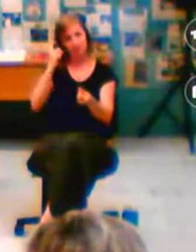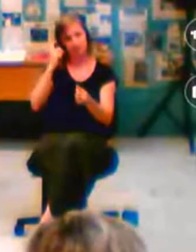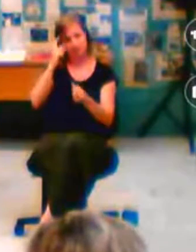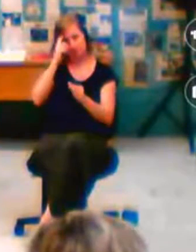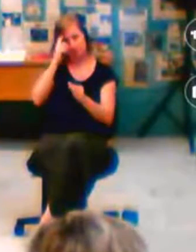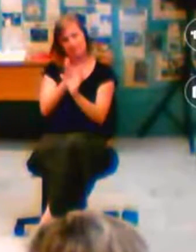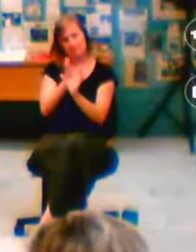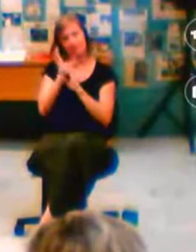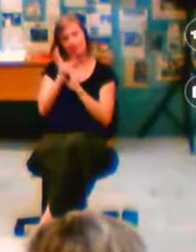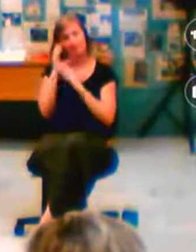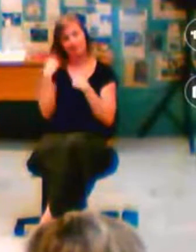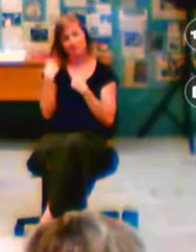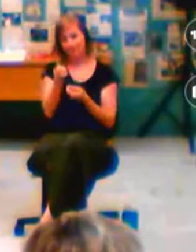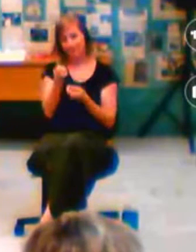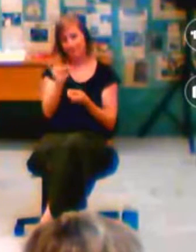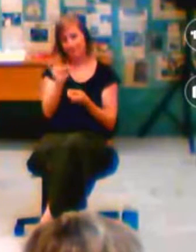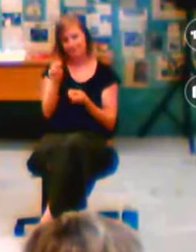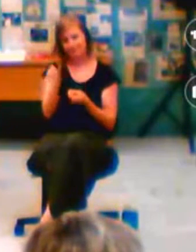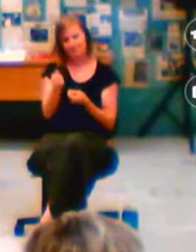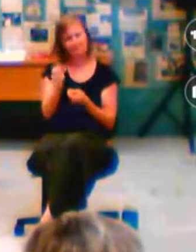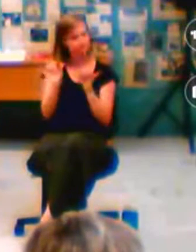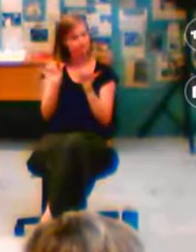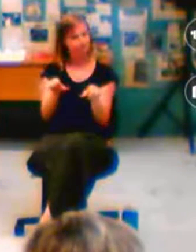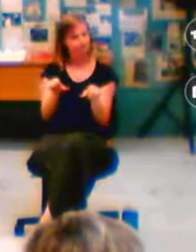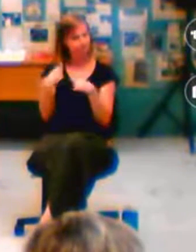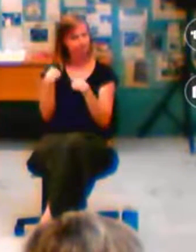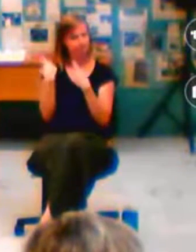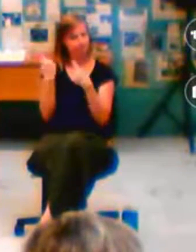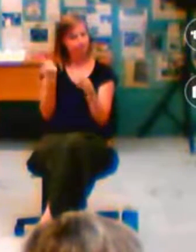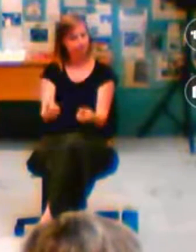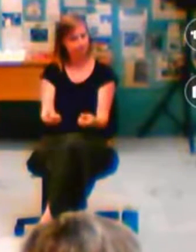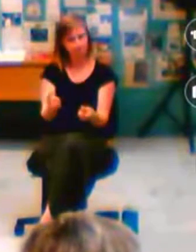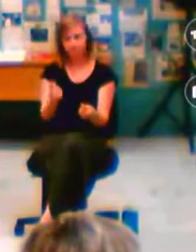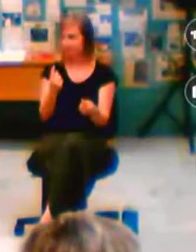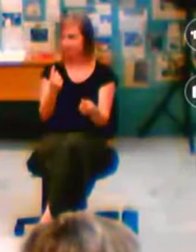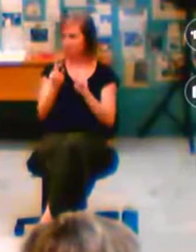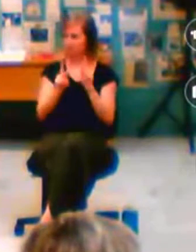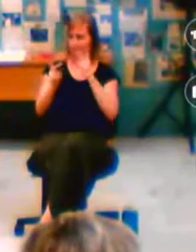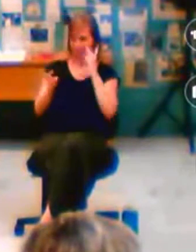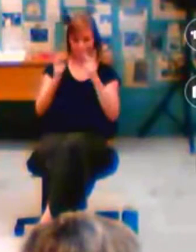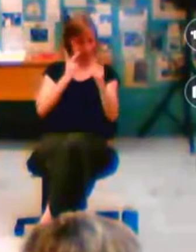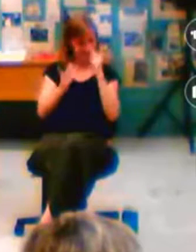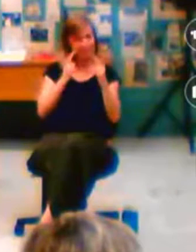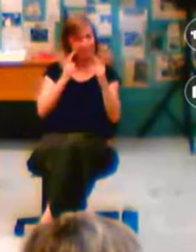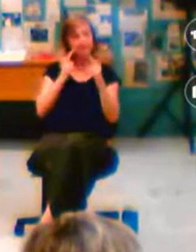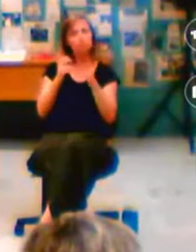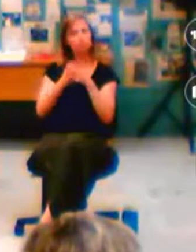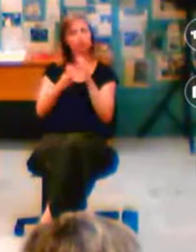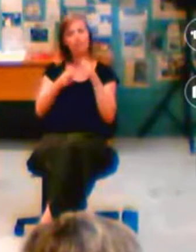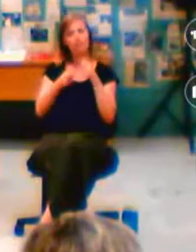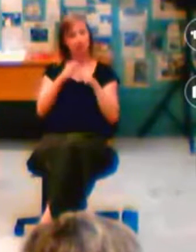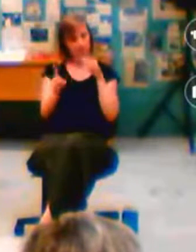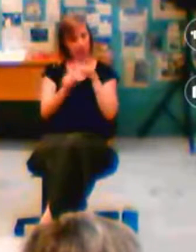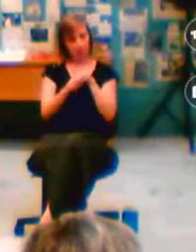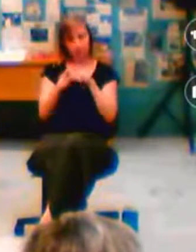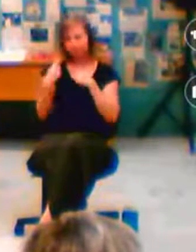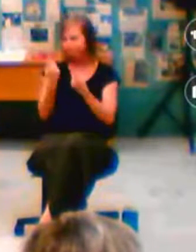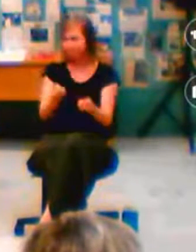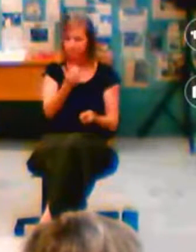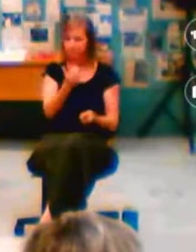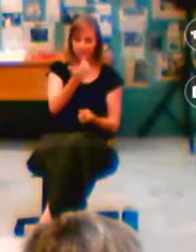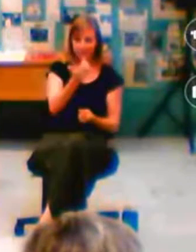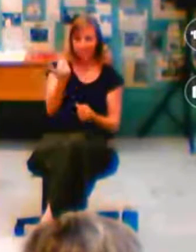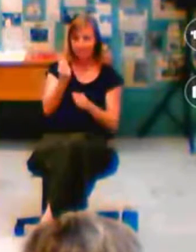And in fact, you could argue that part of the problem is that government started defunding psych beds, has been doing that since the